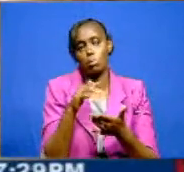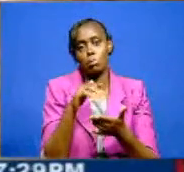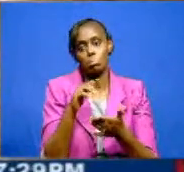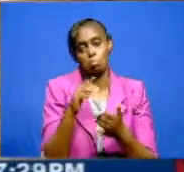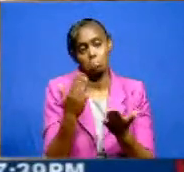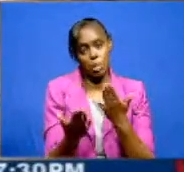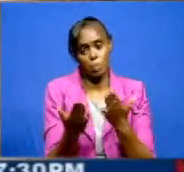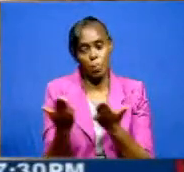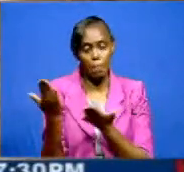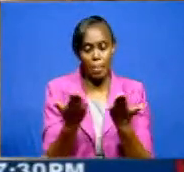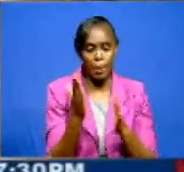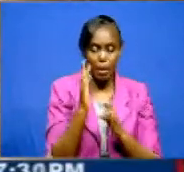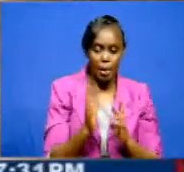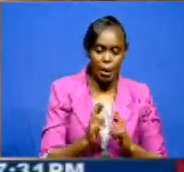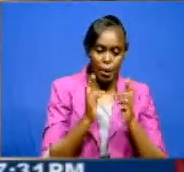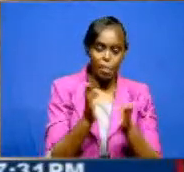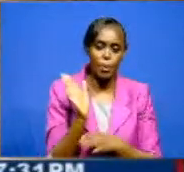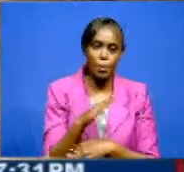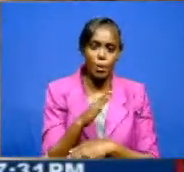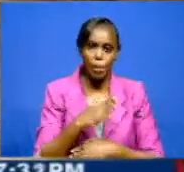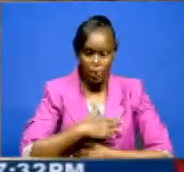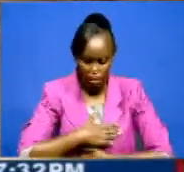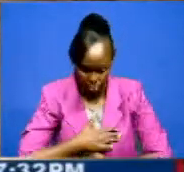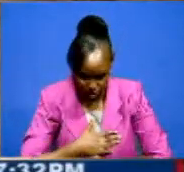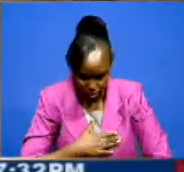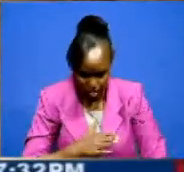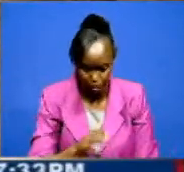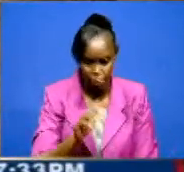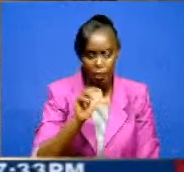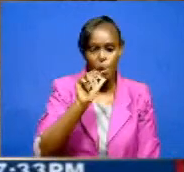House. Senator Abdullahi Ali.